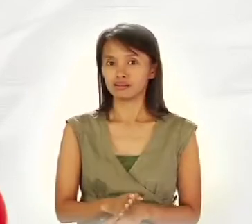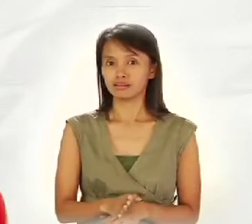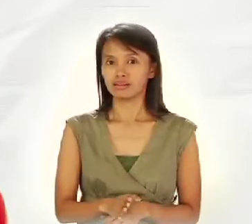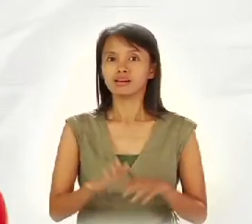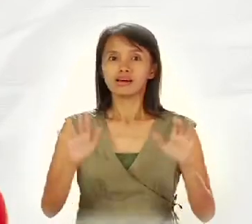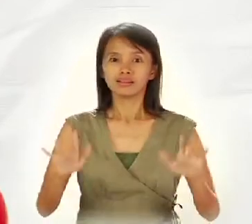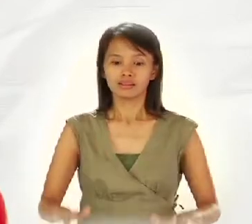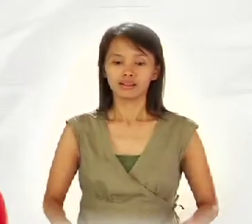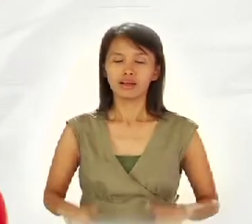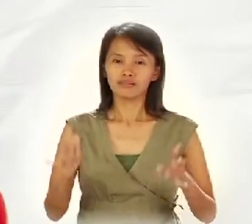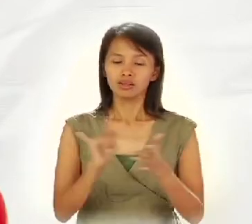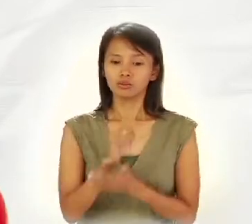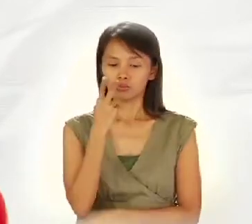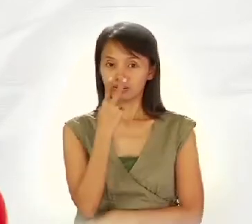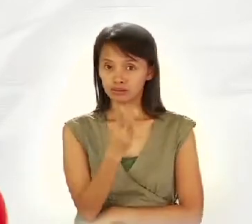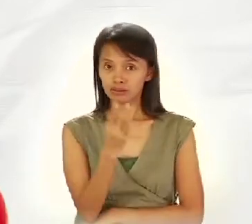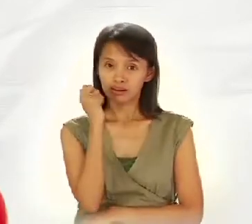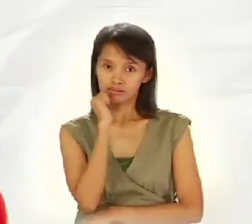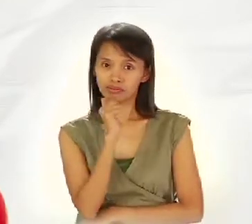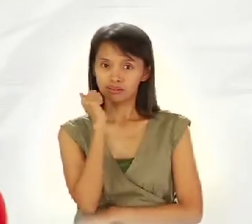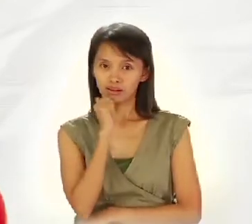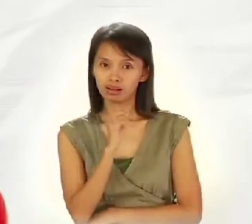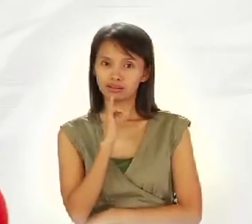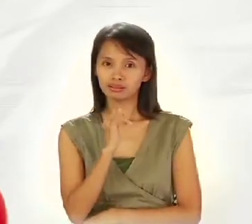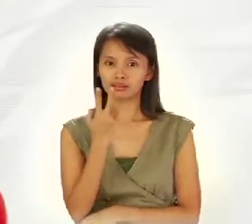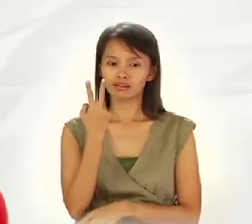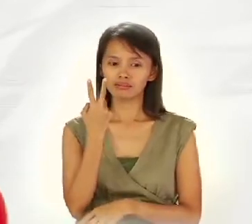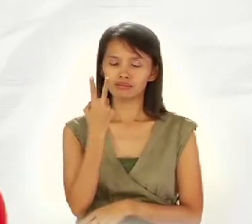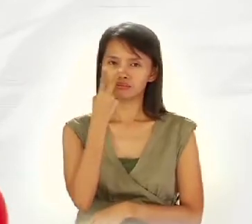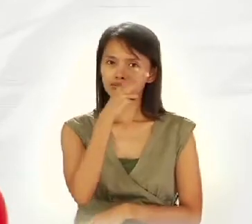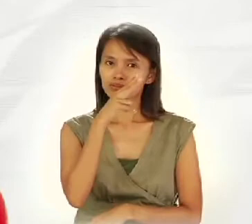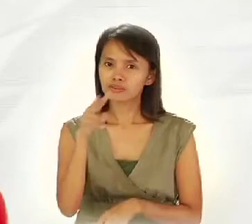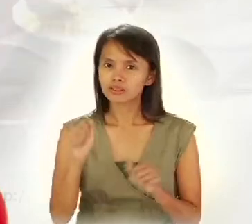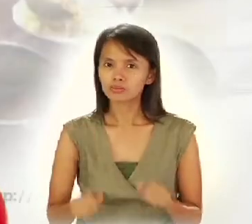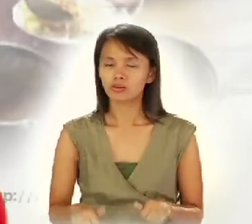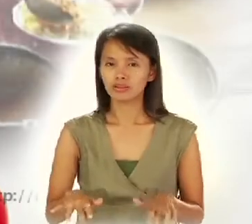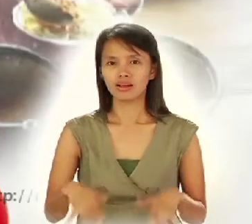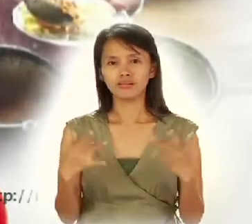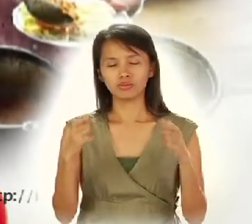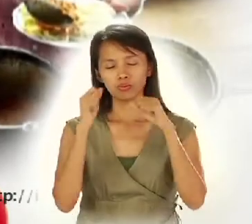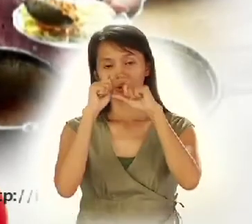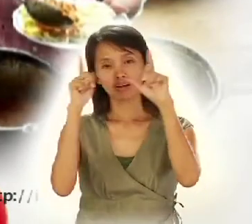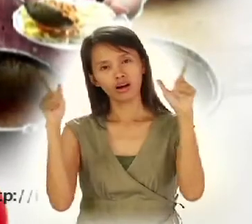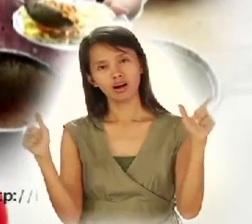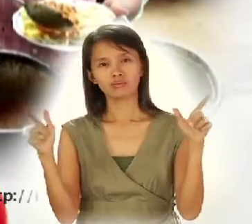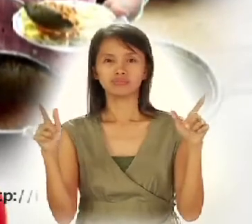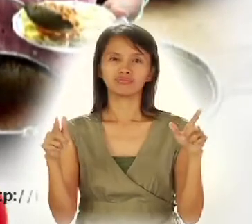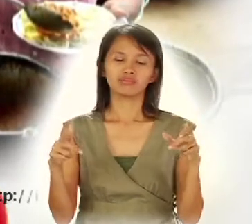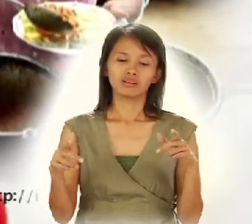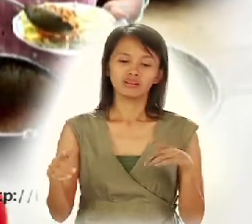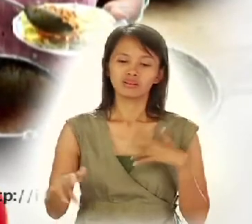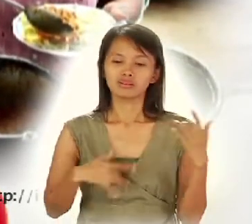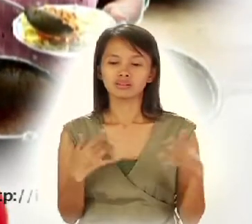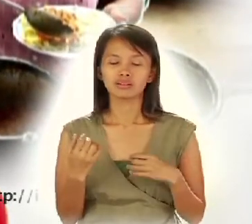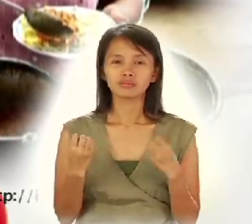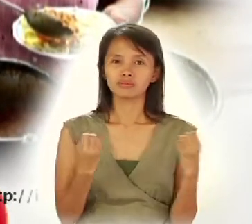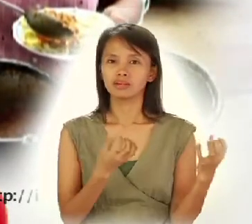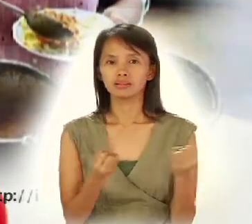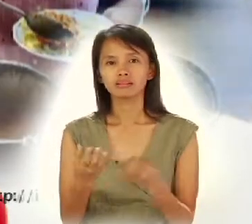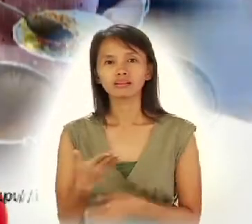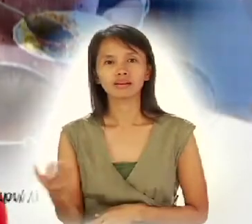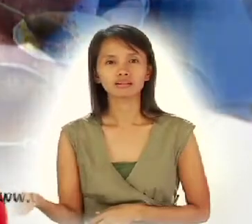we see in our day-to-day existence is the visible life. We wake up, we are concerned about